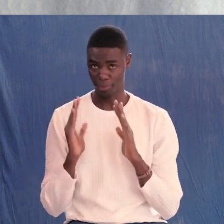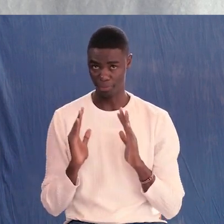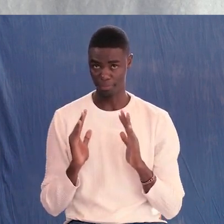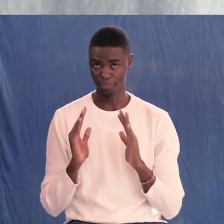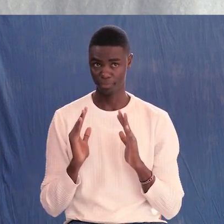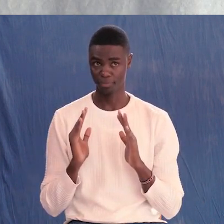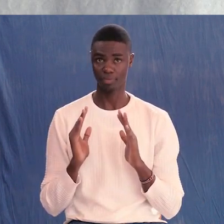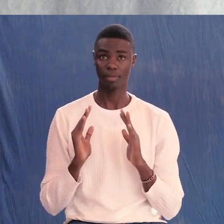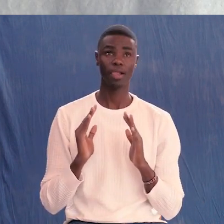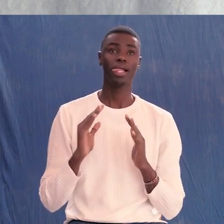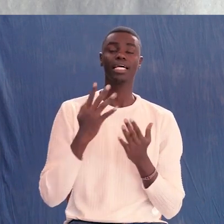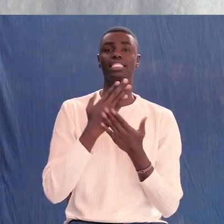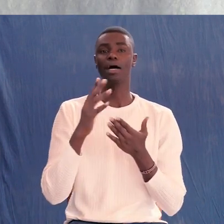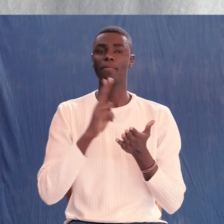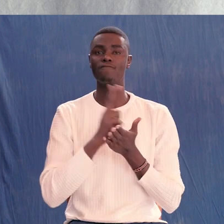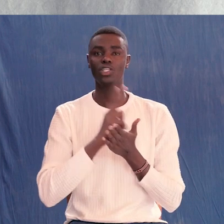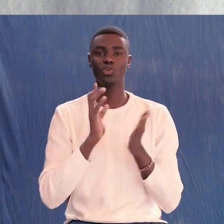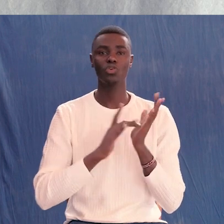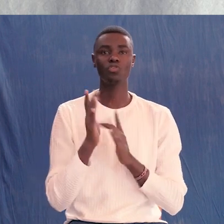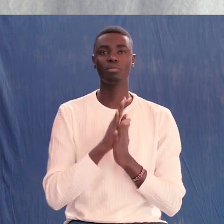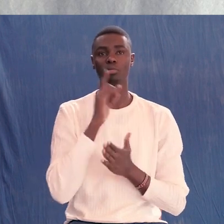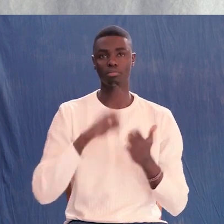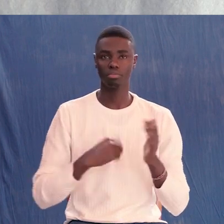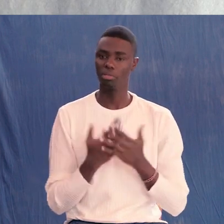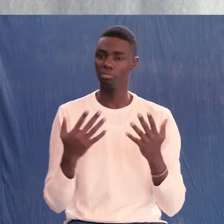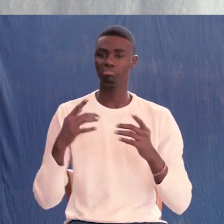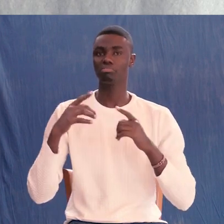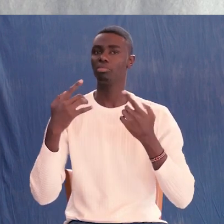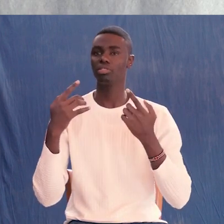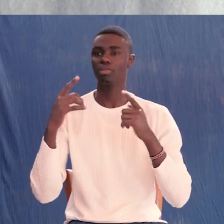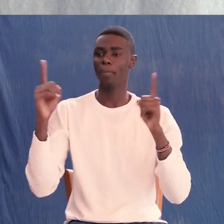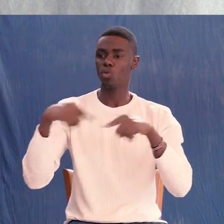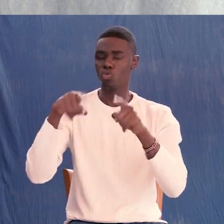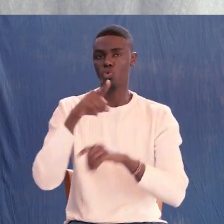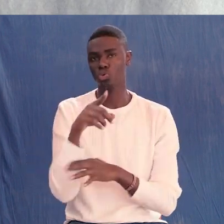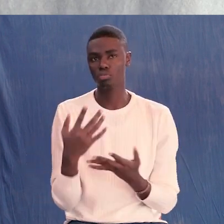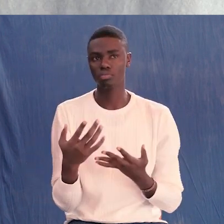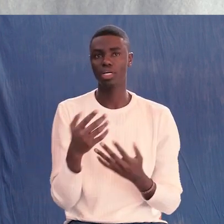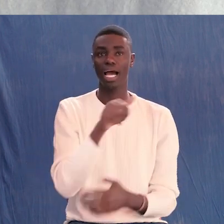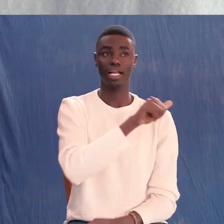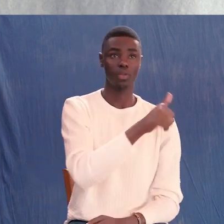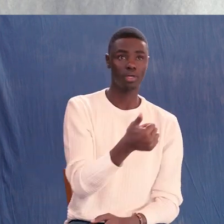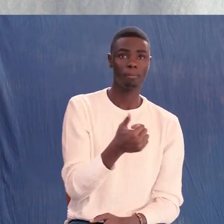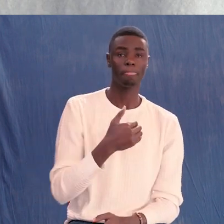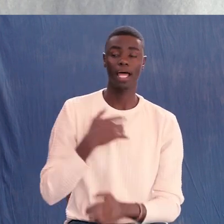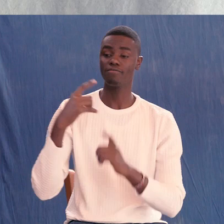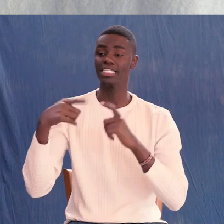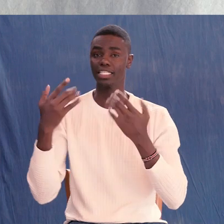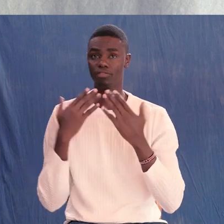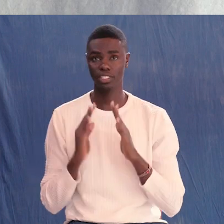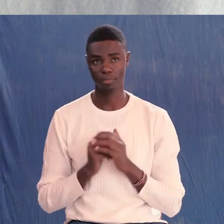some versions of the Bible might say sinned against you. The NASB just says has sinned.